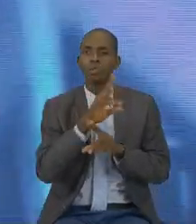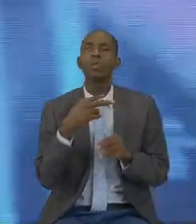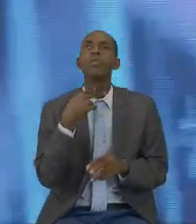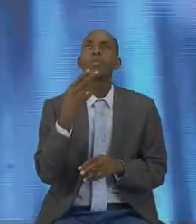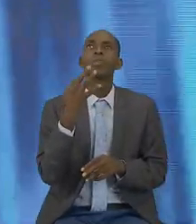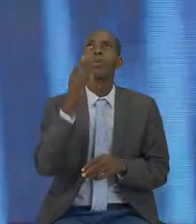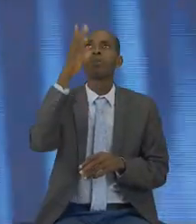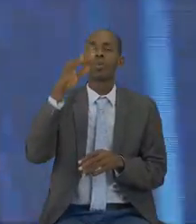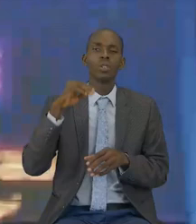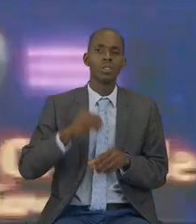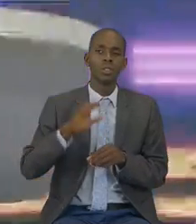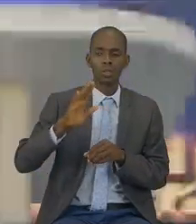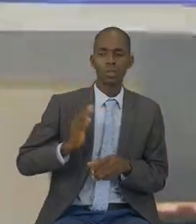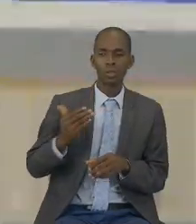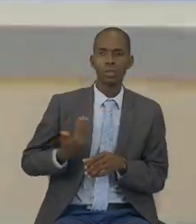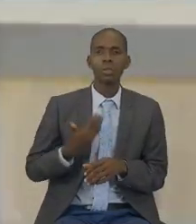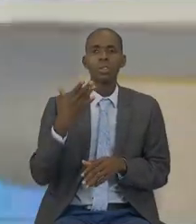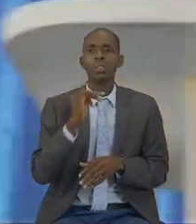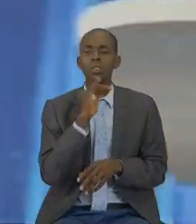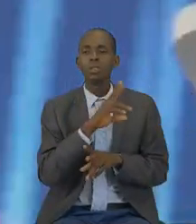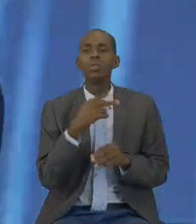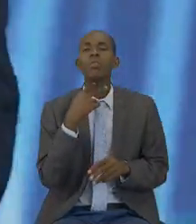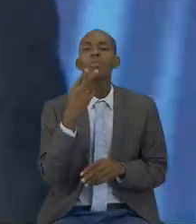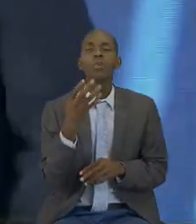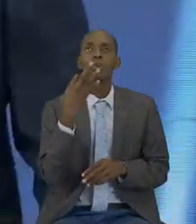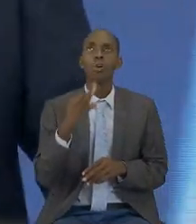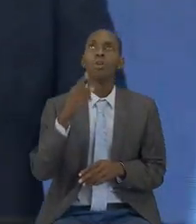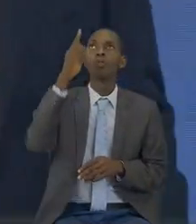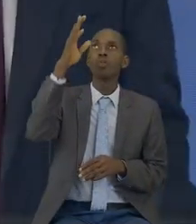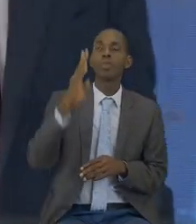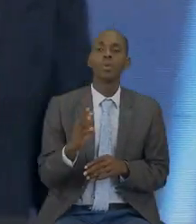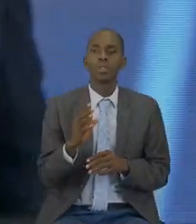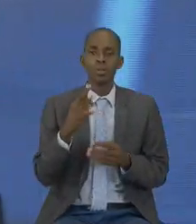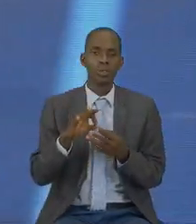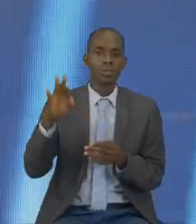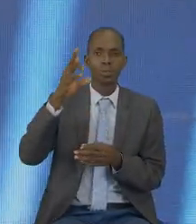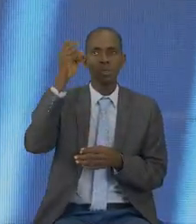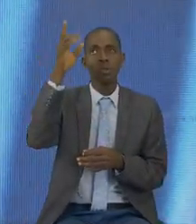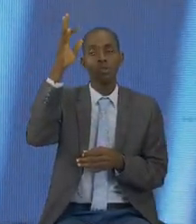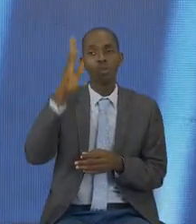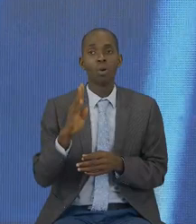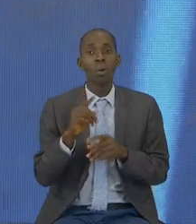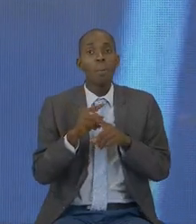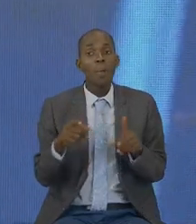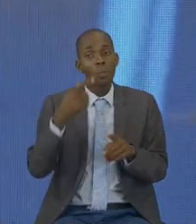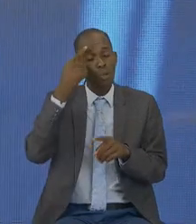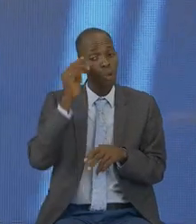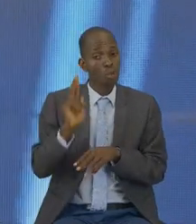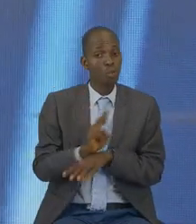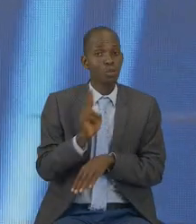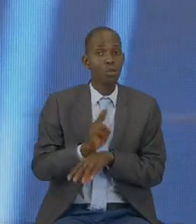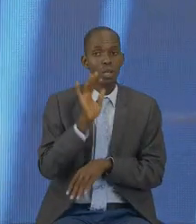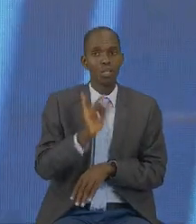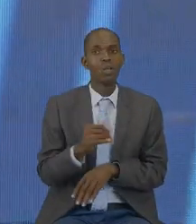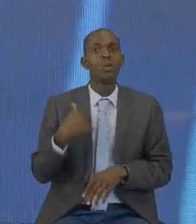our soul. There is no voice or the witness of the Spirit of God. But habitually, we know